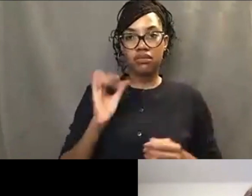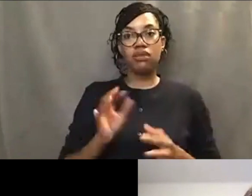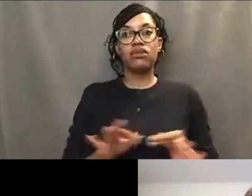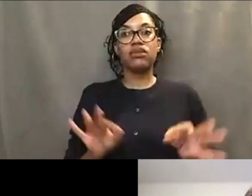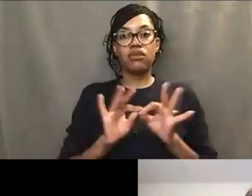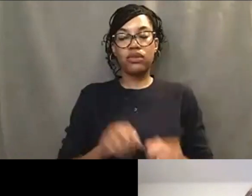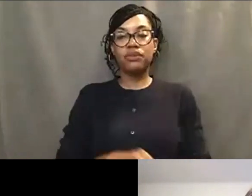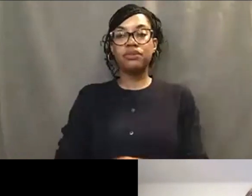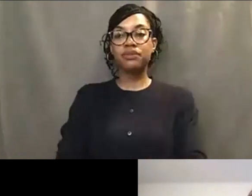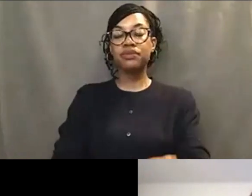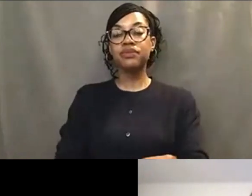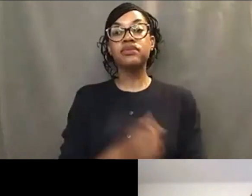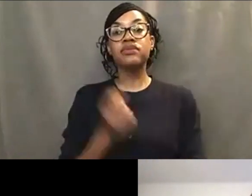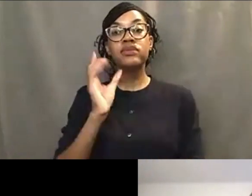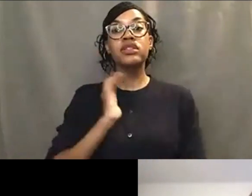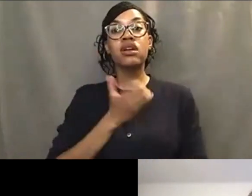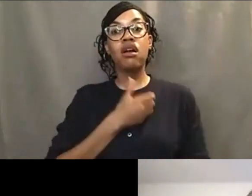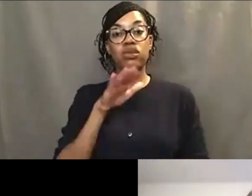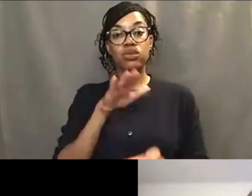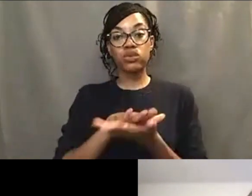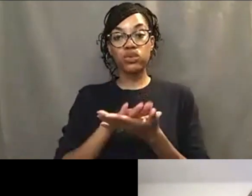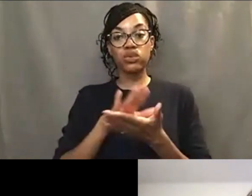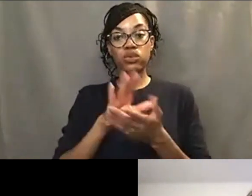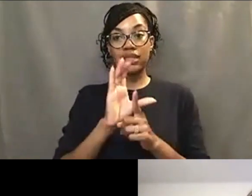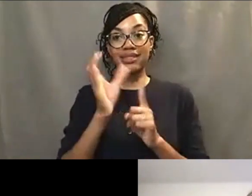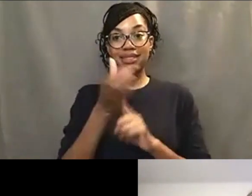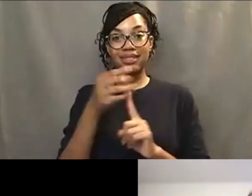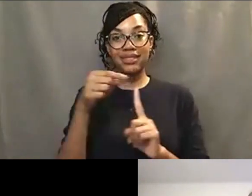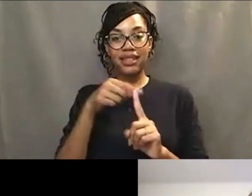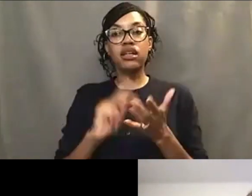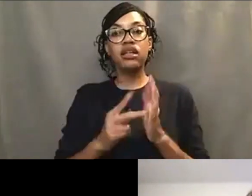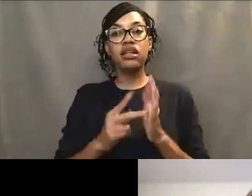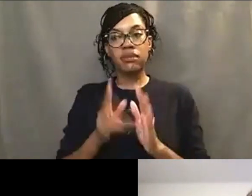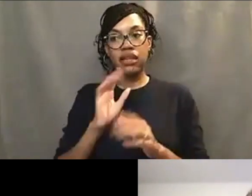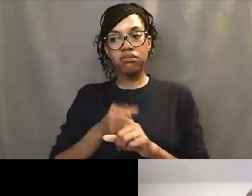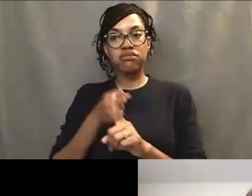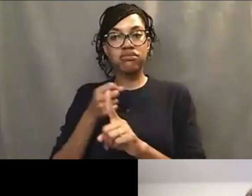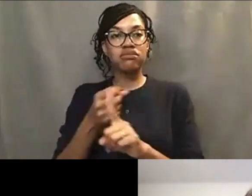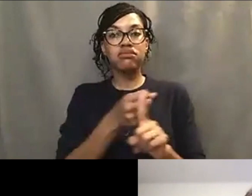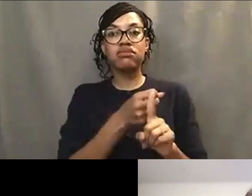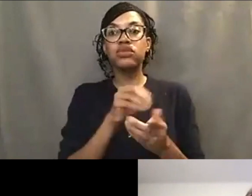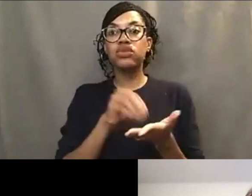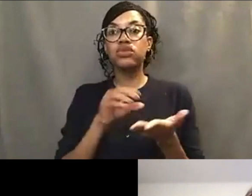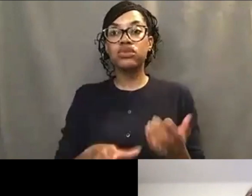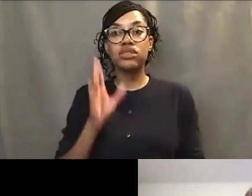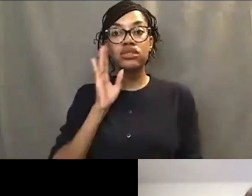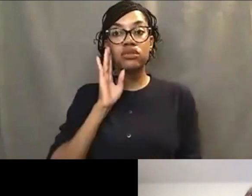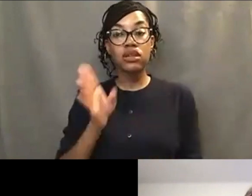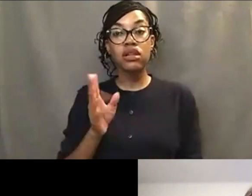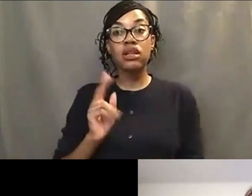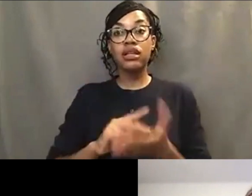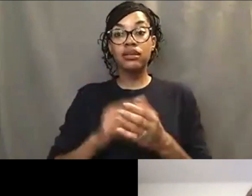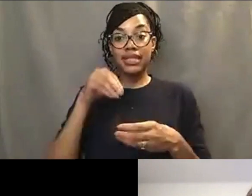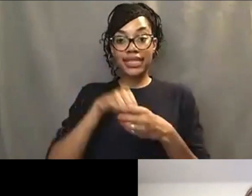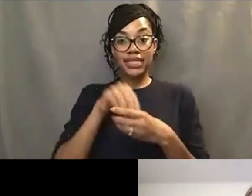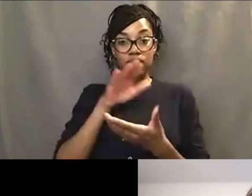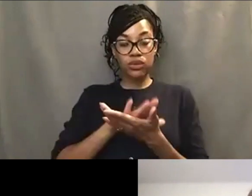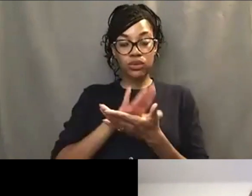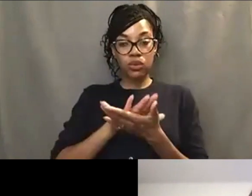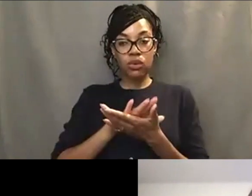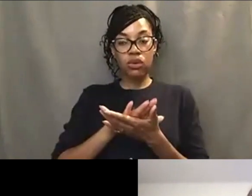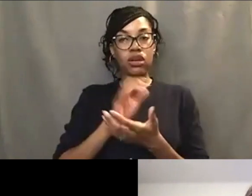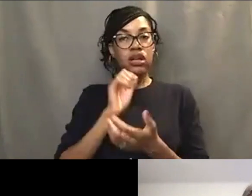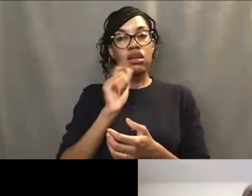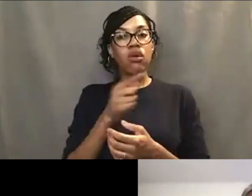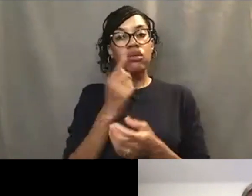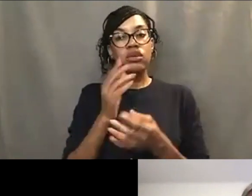of our students, and that fighting for their safety and wellness outside of the schoolhouse doors was not only